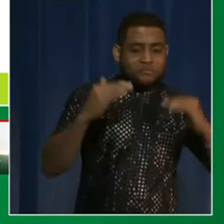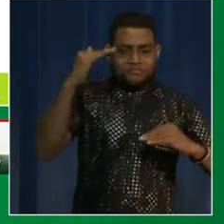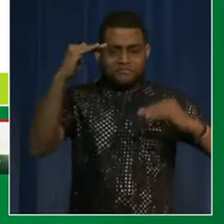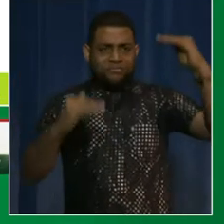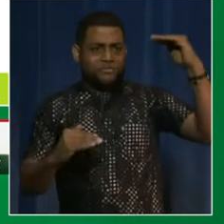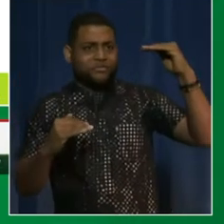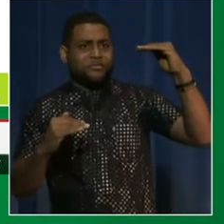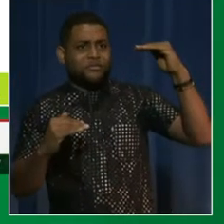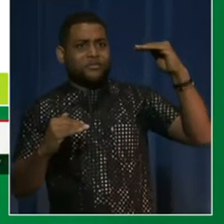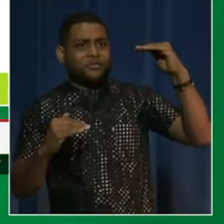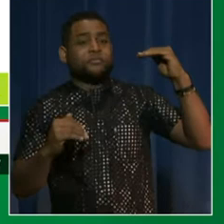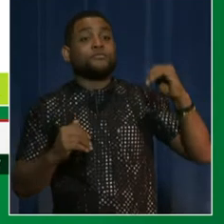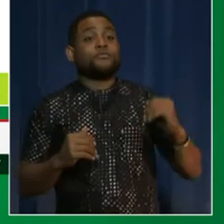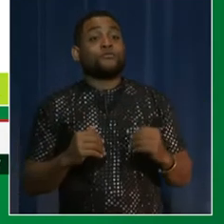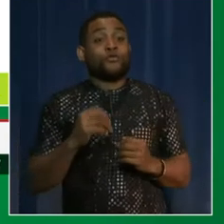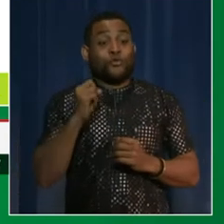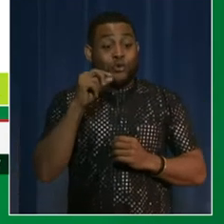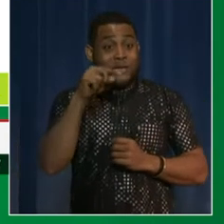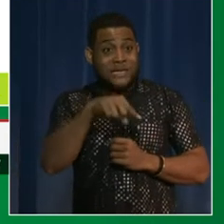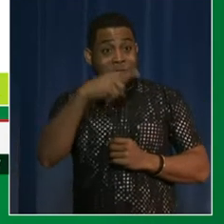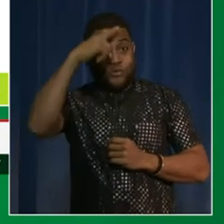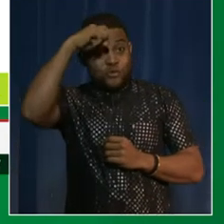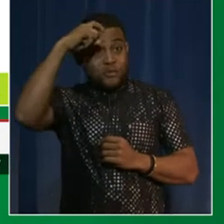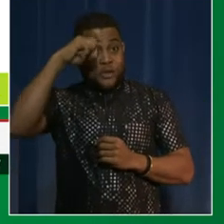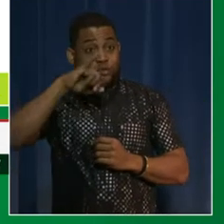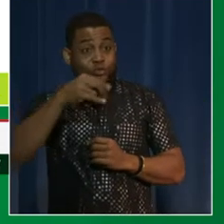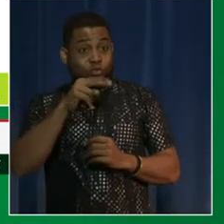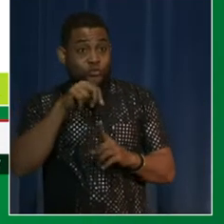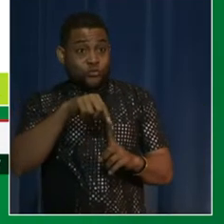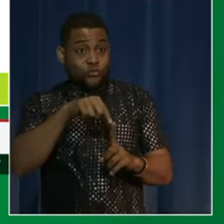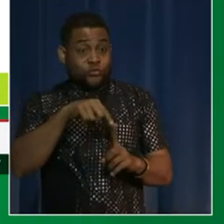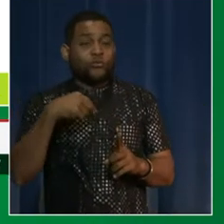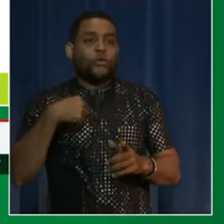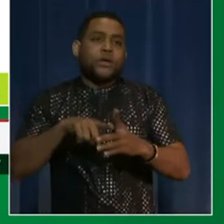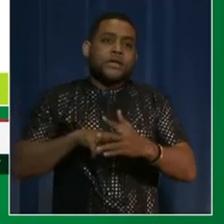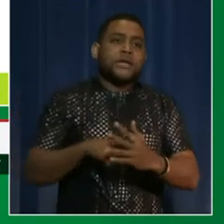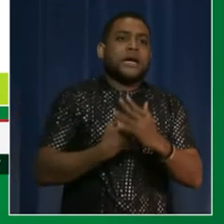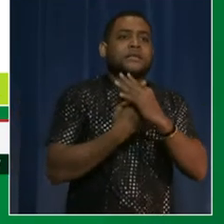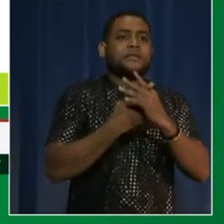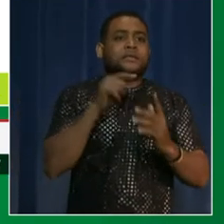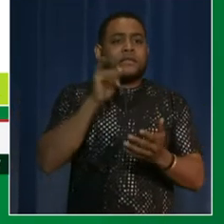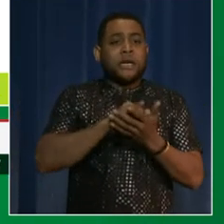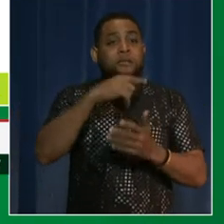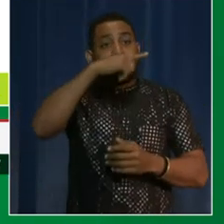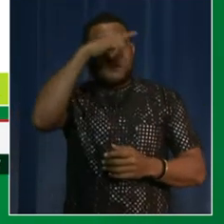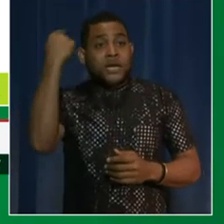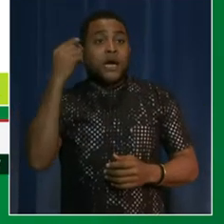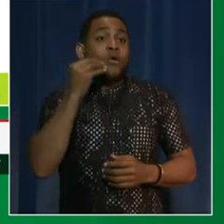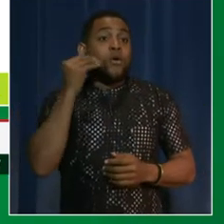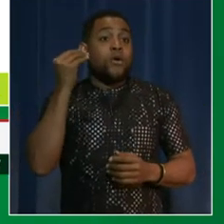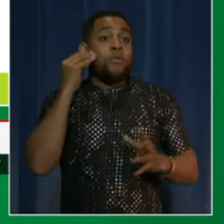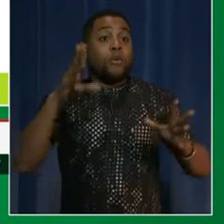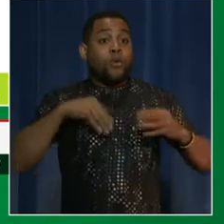in June, we'll be kicking off, at Mayor Bowser's direction, the Black Homeownership Strike Force.